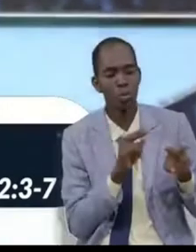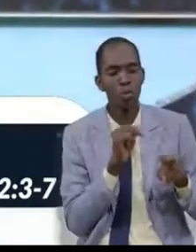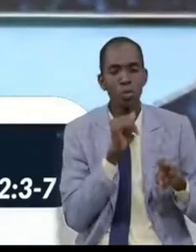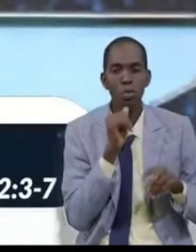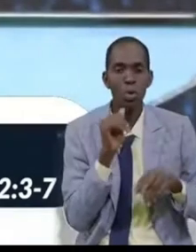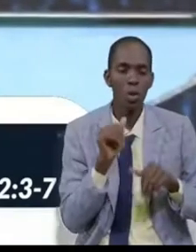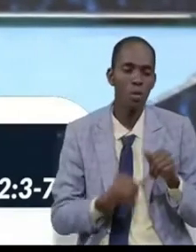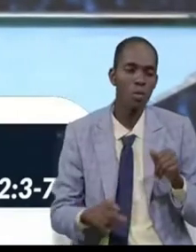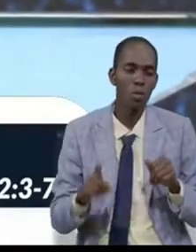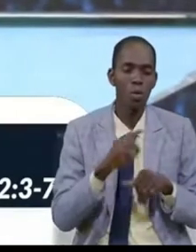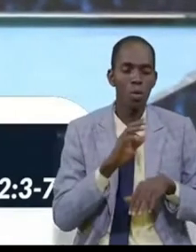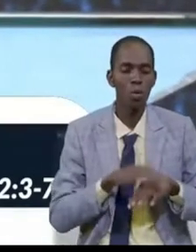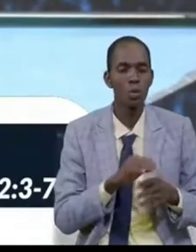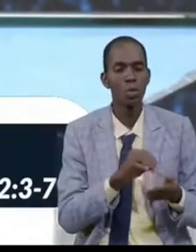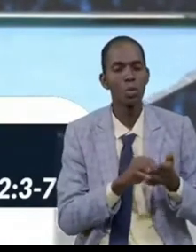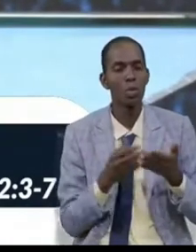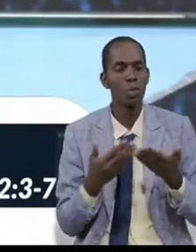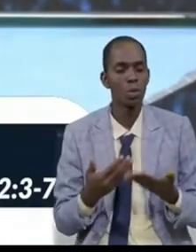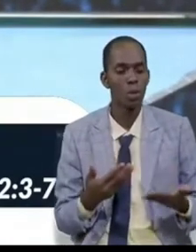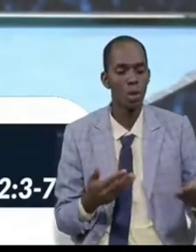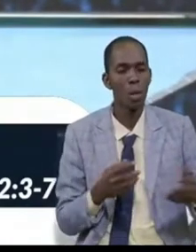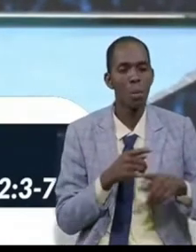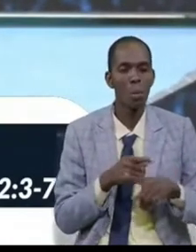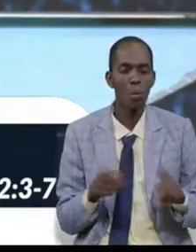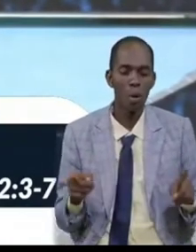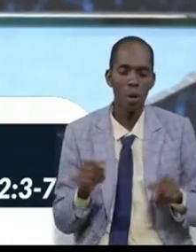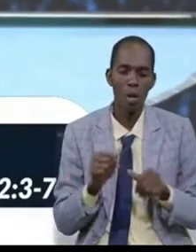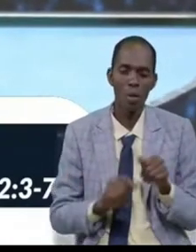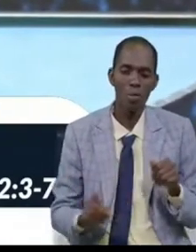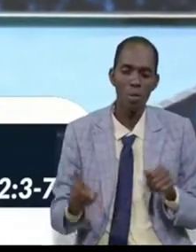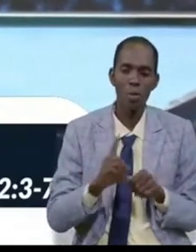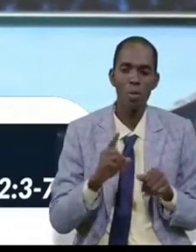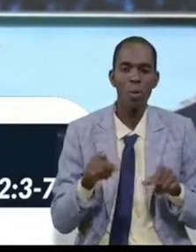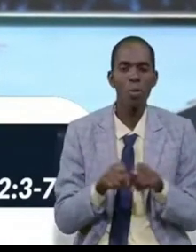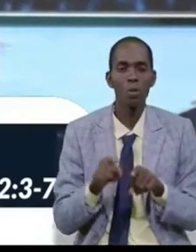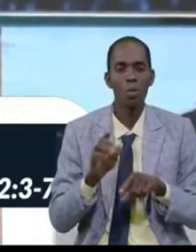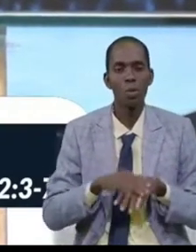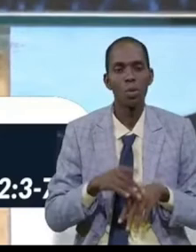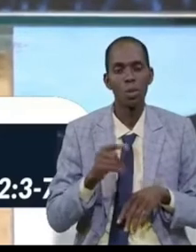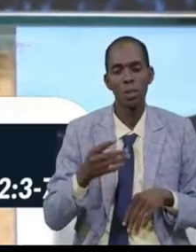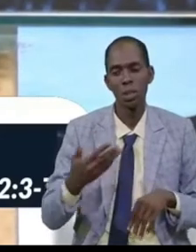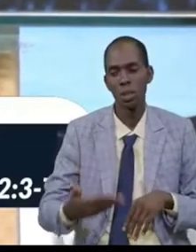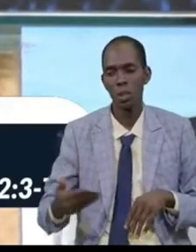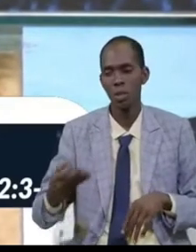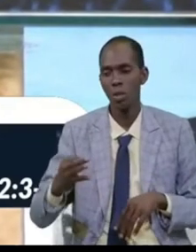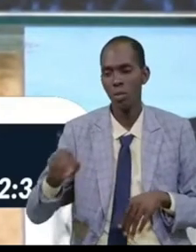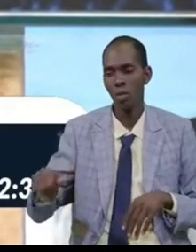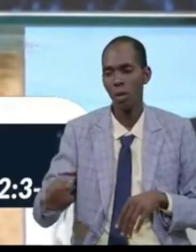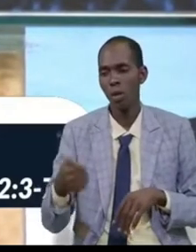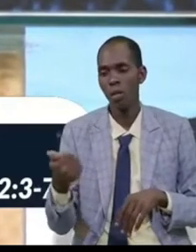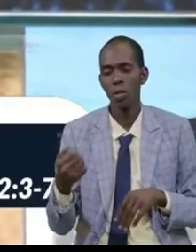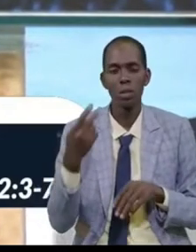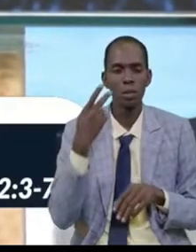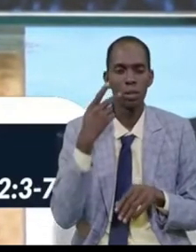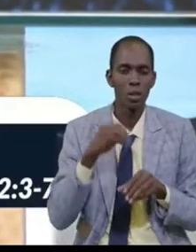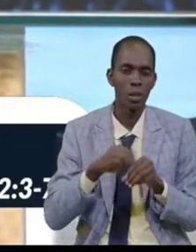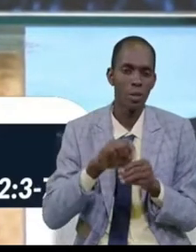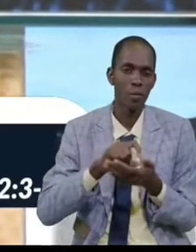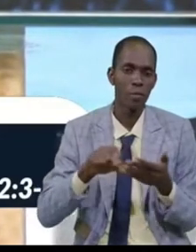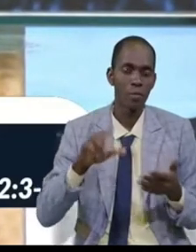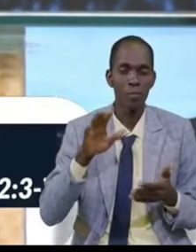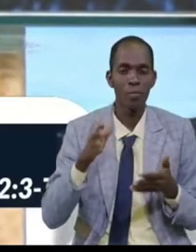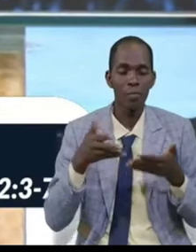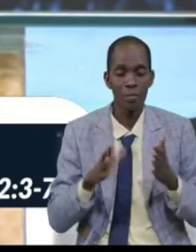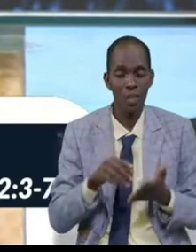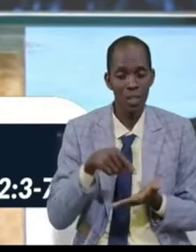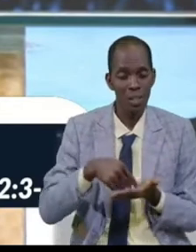things, but every man also on the things of others. In verse 5, let this mind